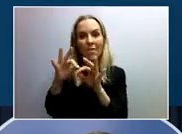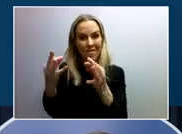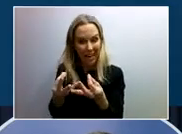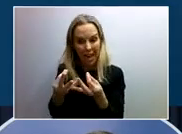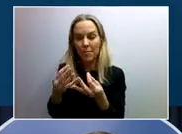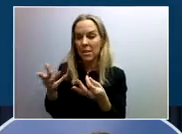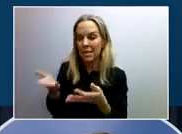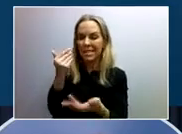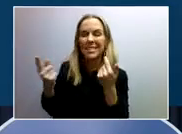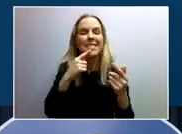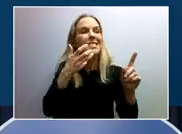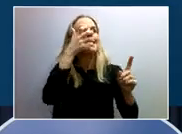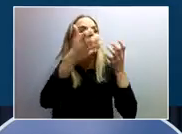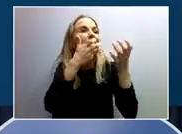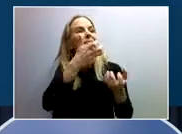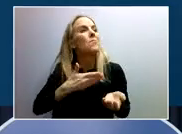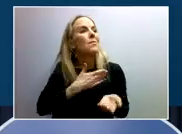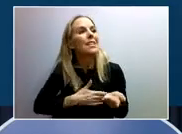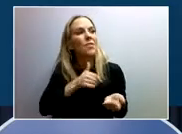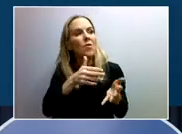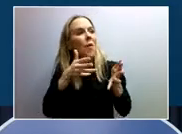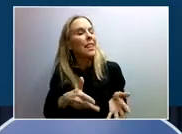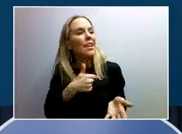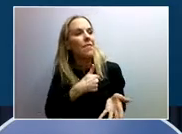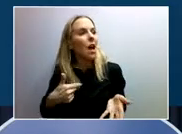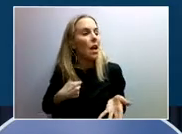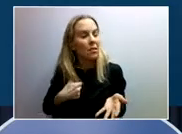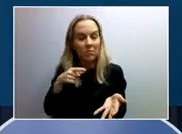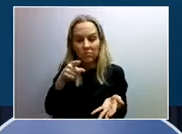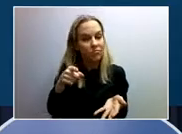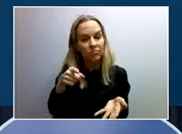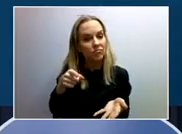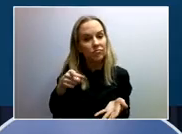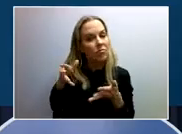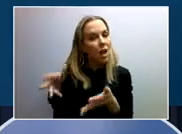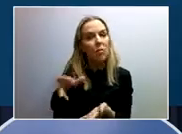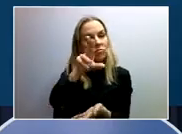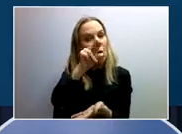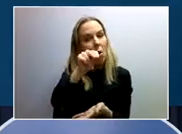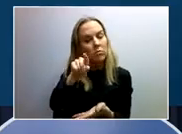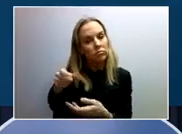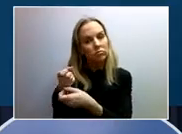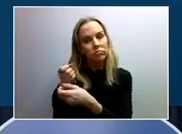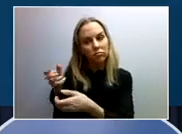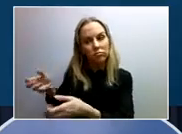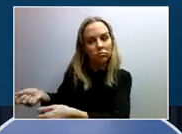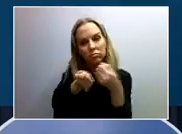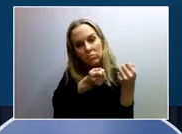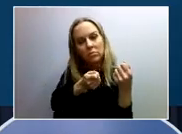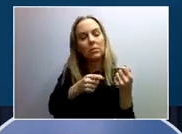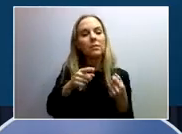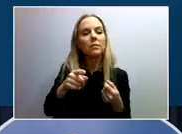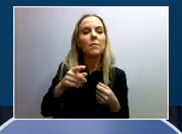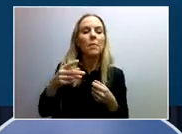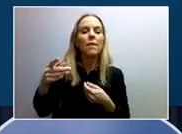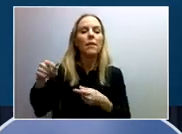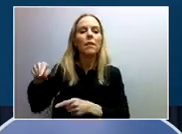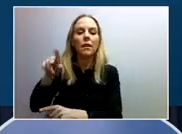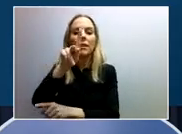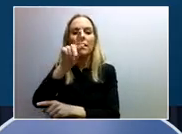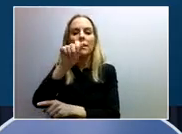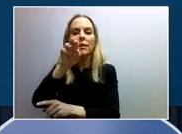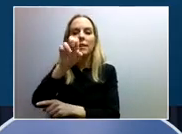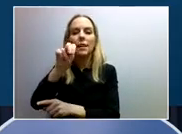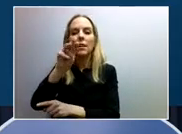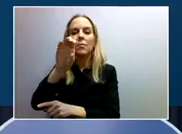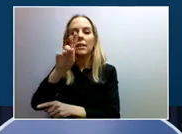yelled, "Please don't leave us." And he didn't. We were also joined by Kara McKnight, along with her family.